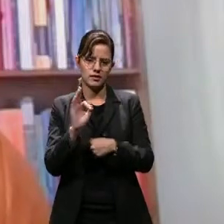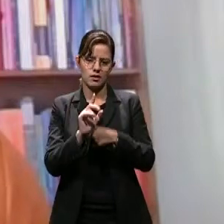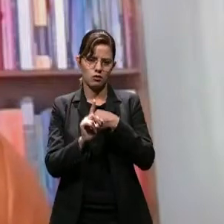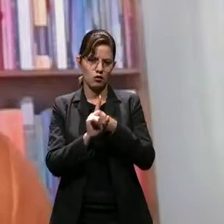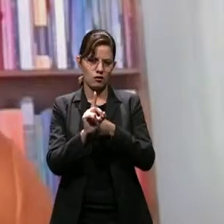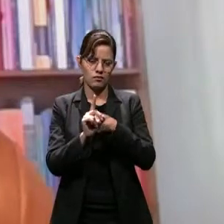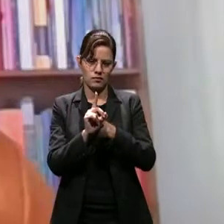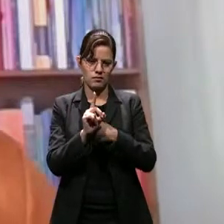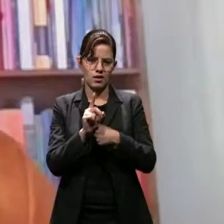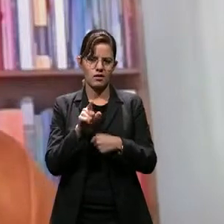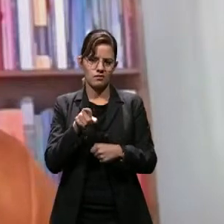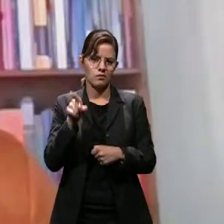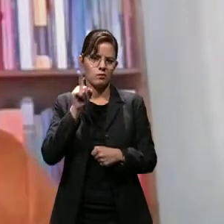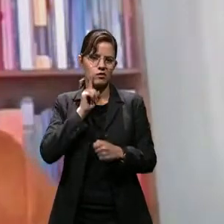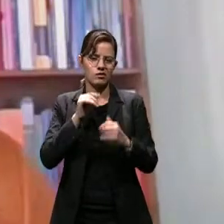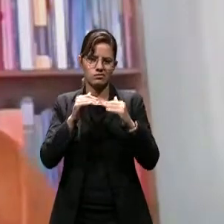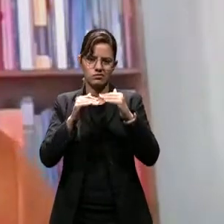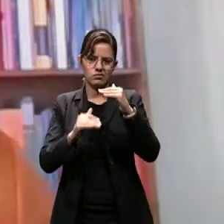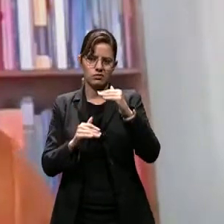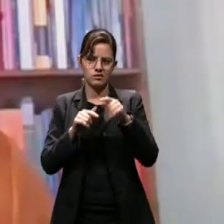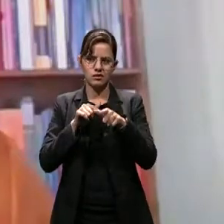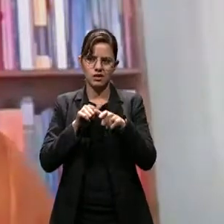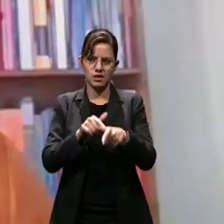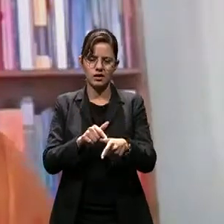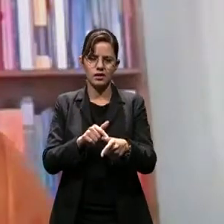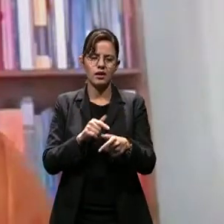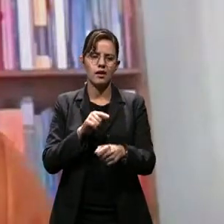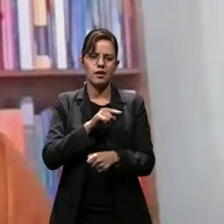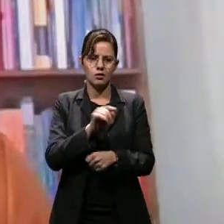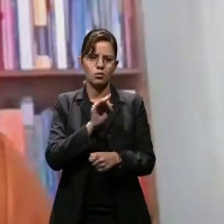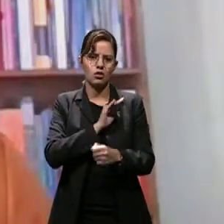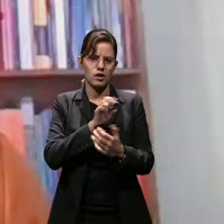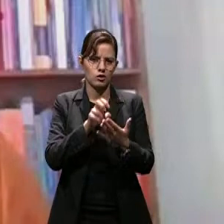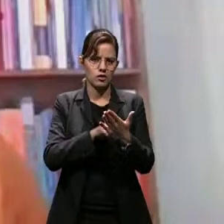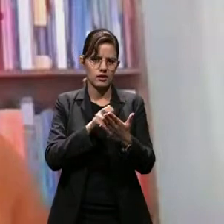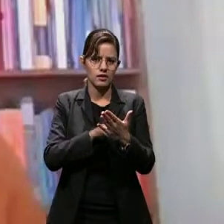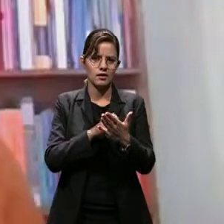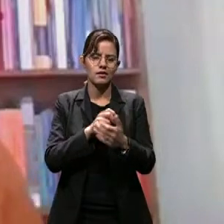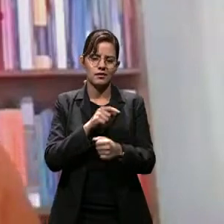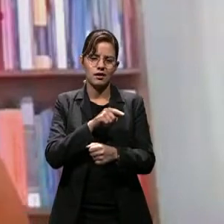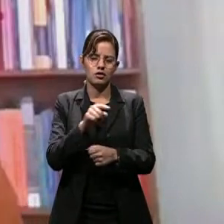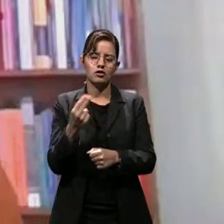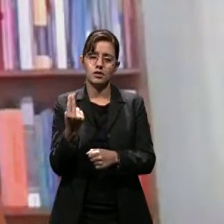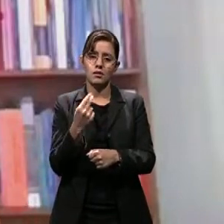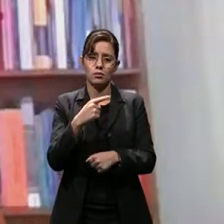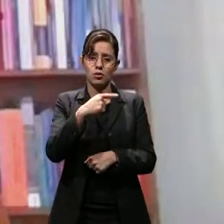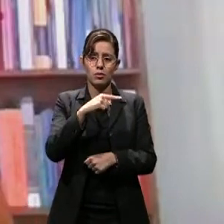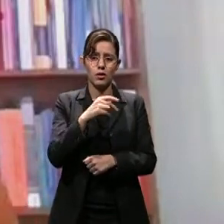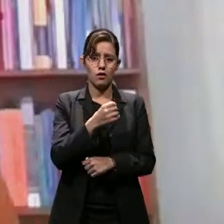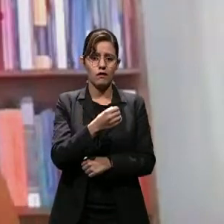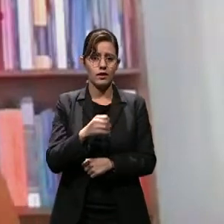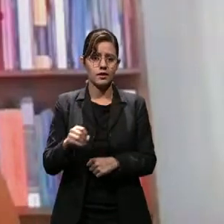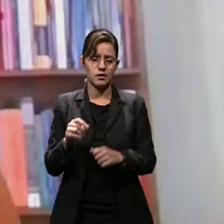what has to do with the obligations of the political parties